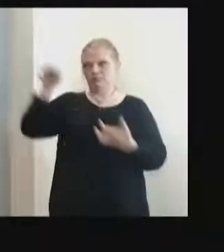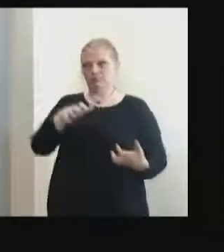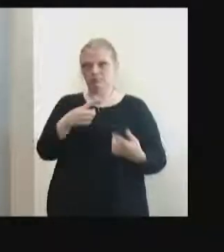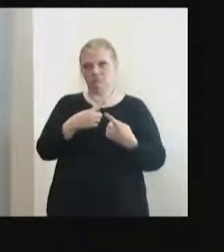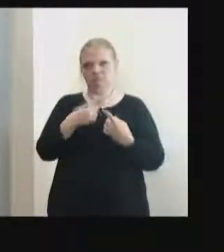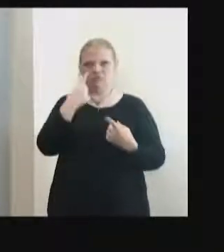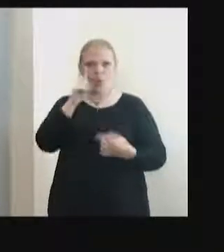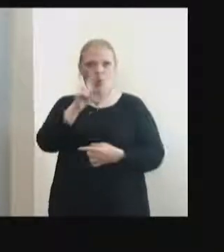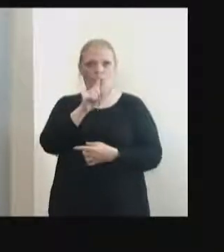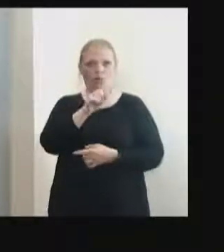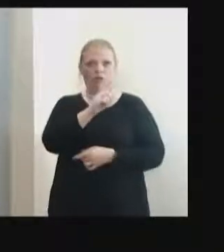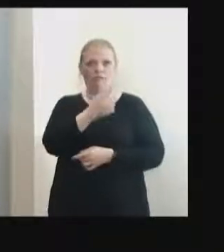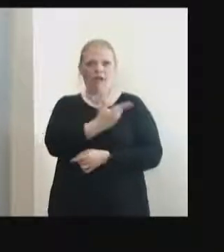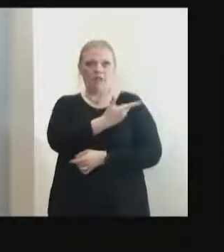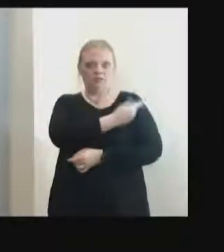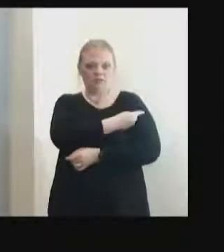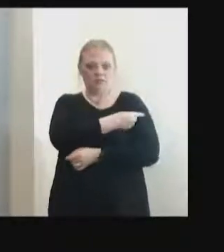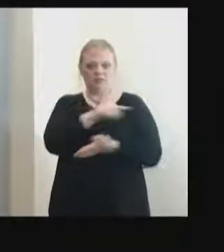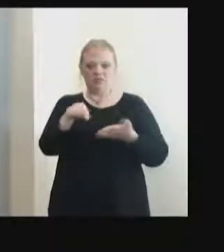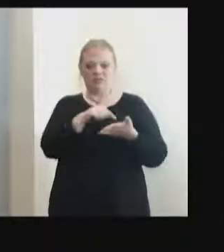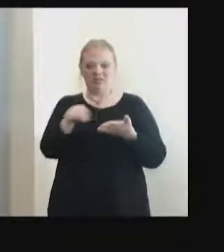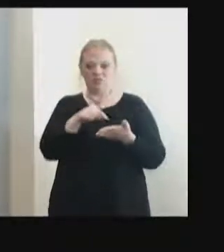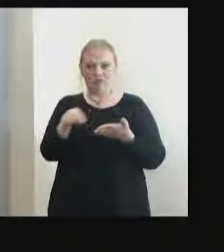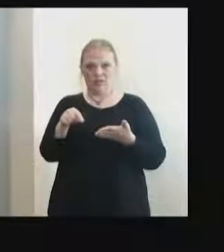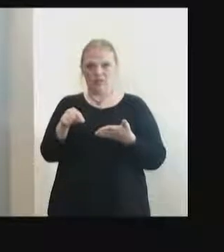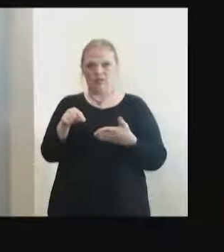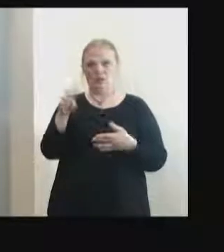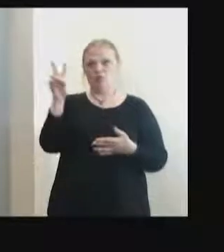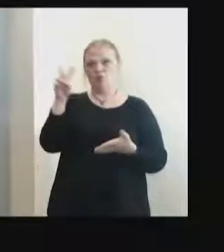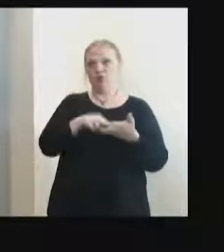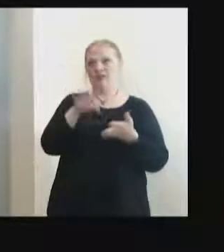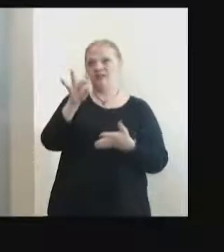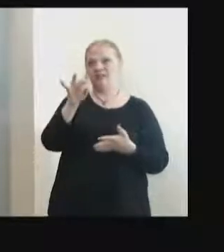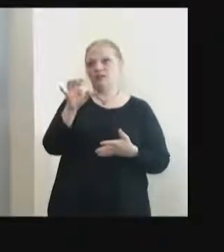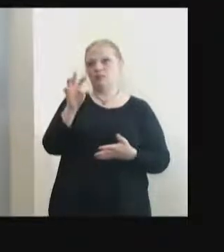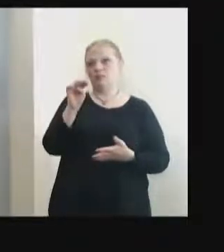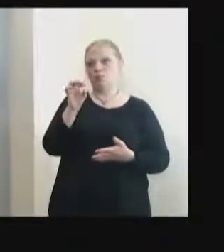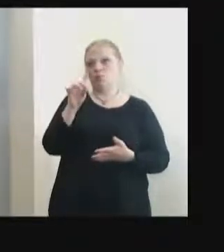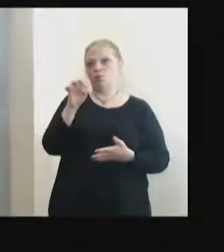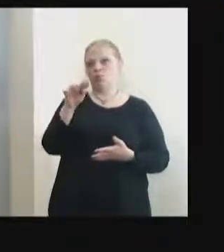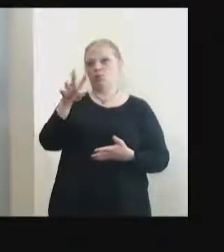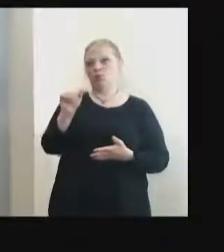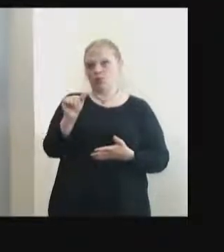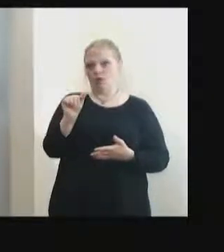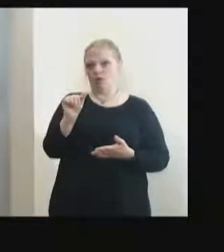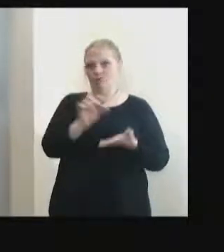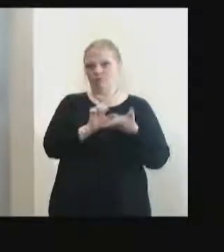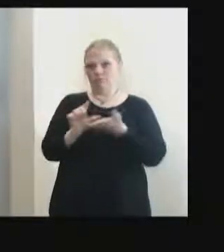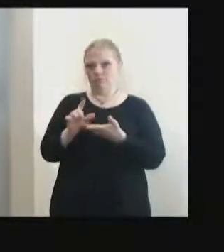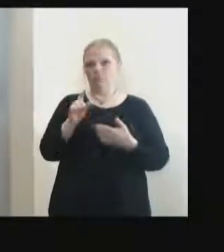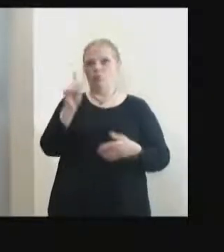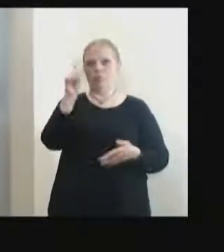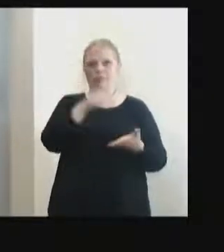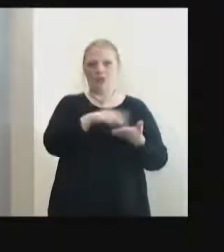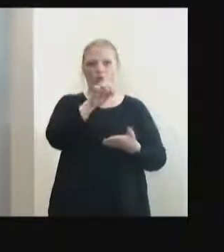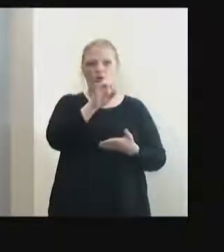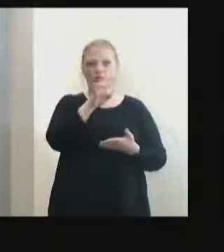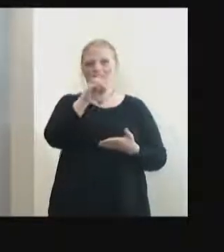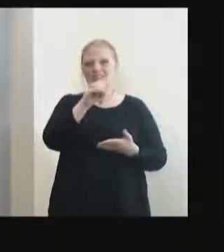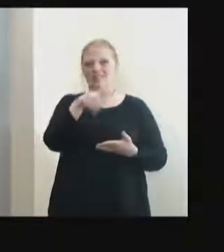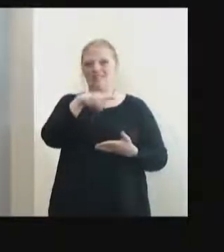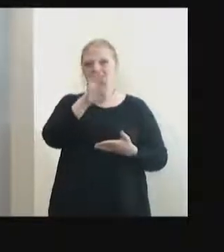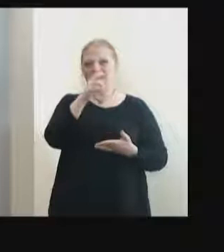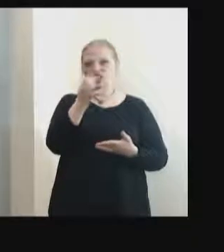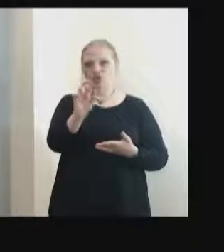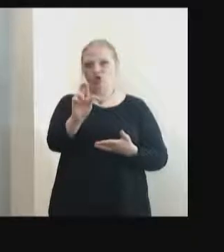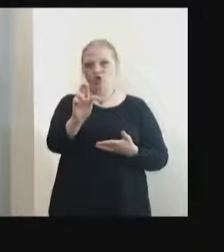vaccines. So this week we've been informed that we are receiving 2,800 Moderna doses and 1,170